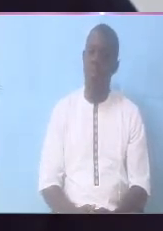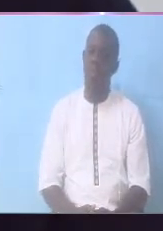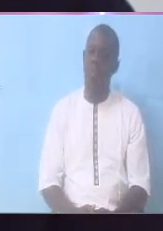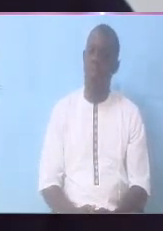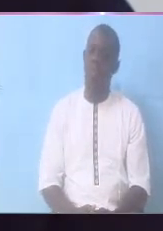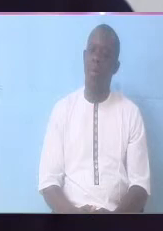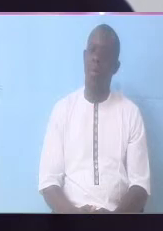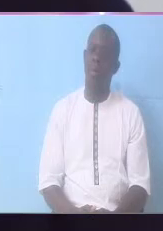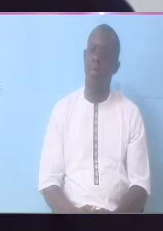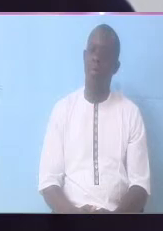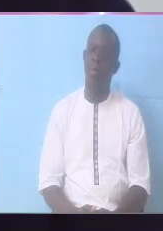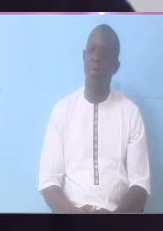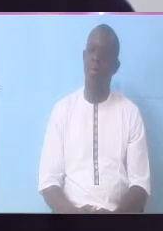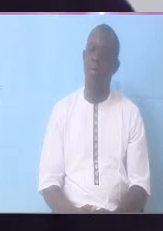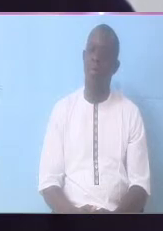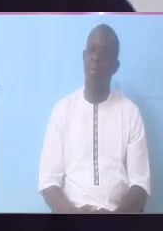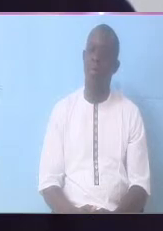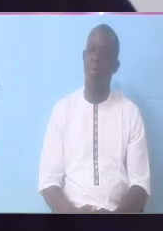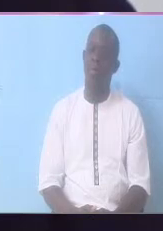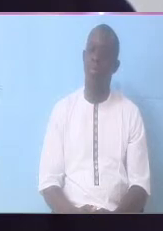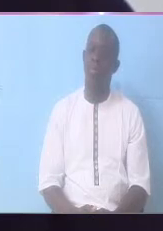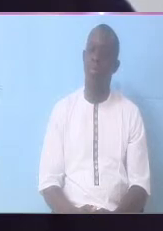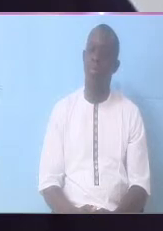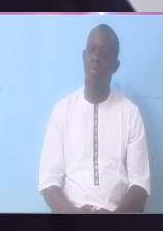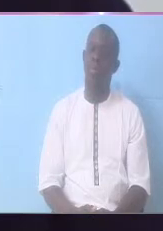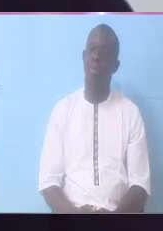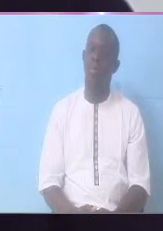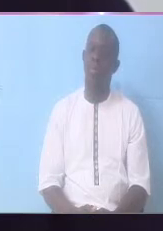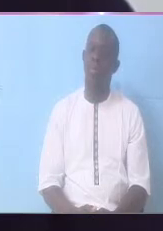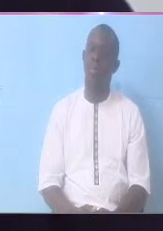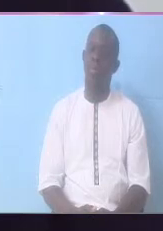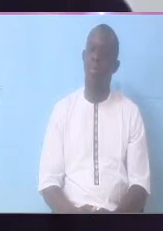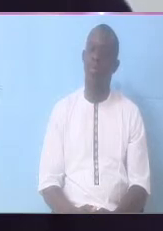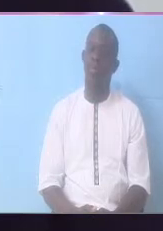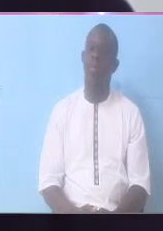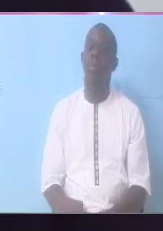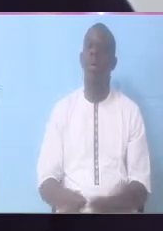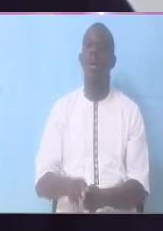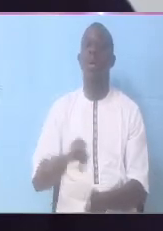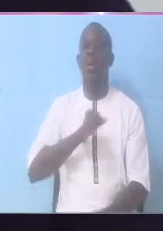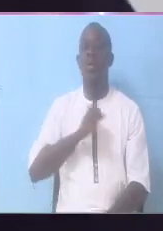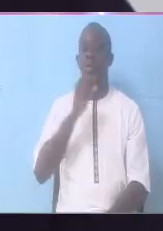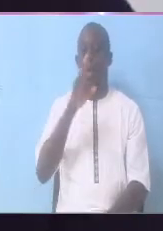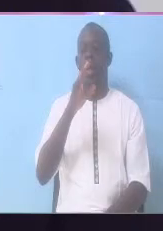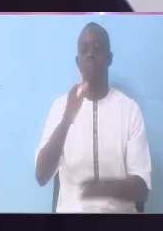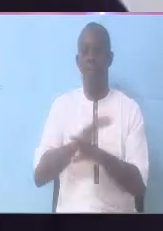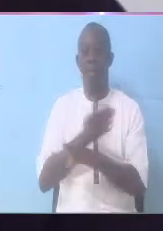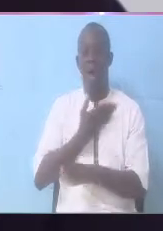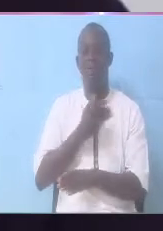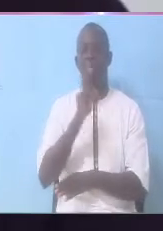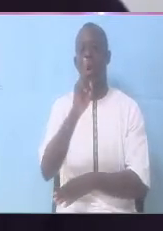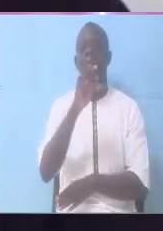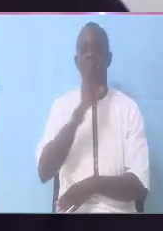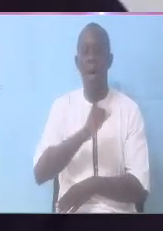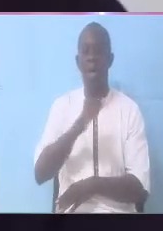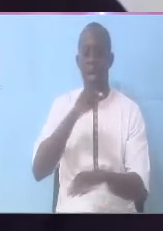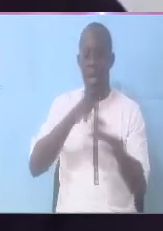he said there was this man in France, and Jammeh said yes, he do know him. In fact, he was talking with the lady was talking with Jammeh.